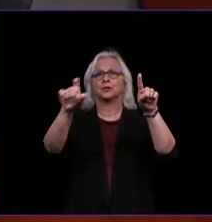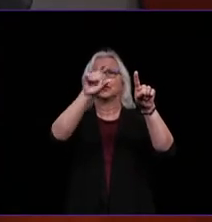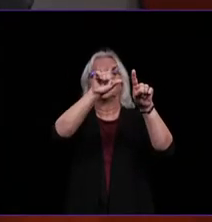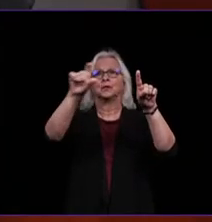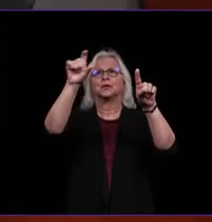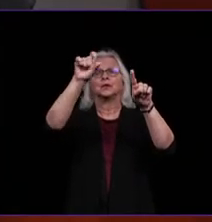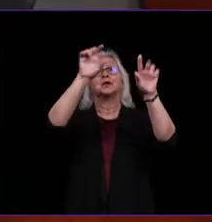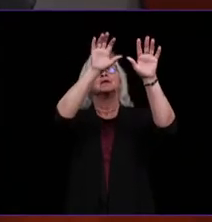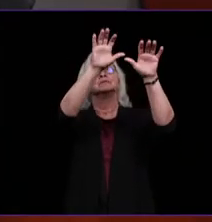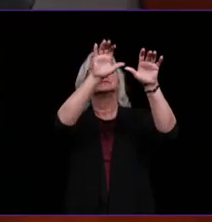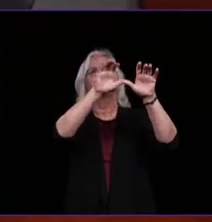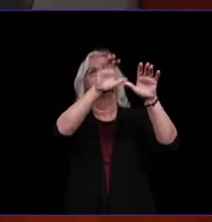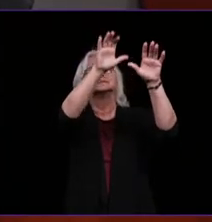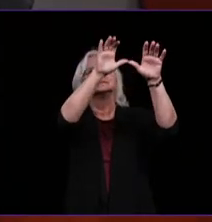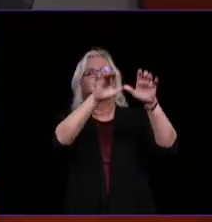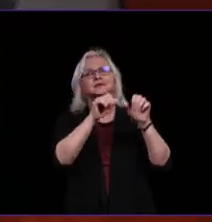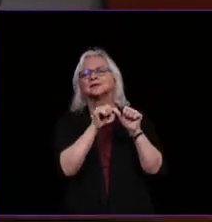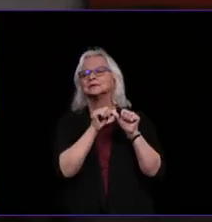star-spangled